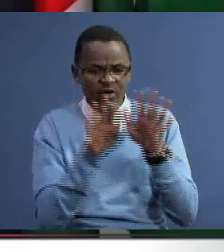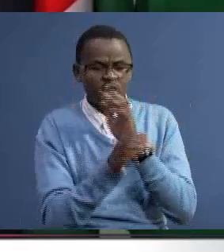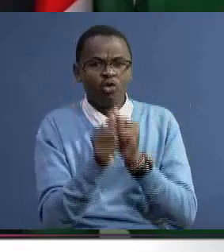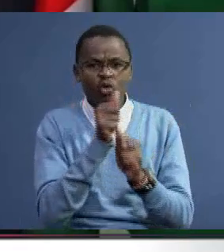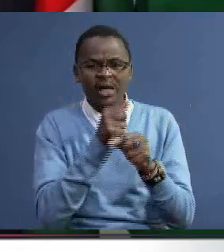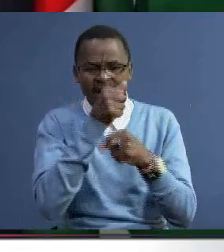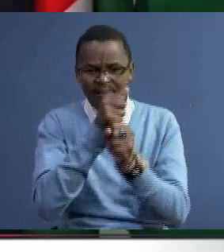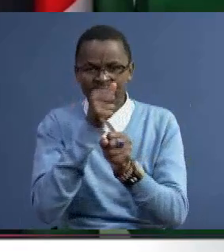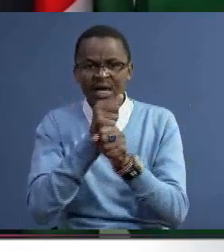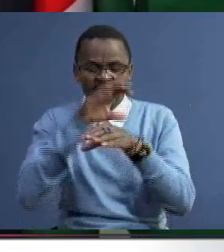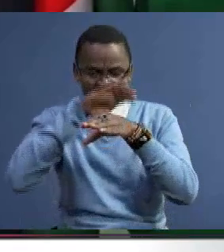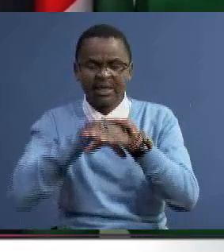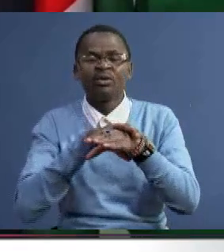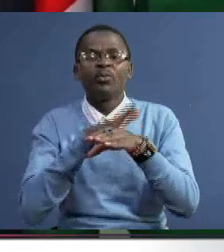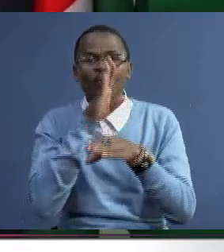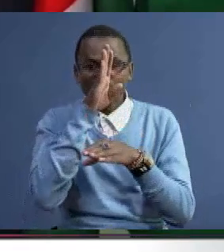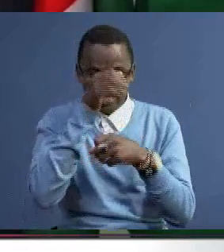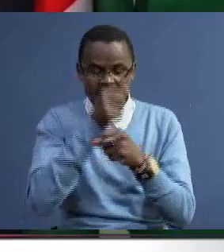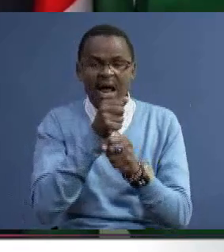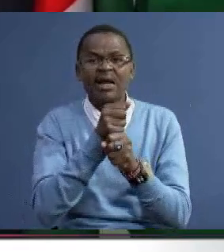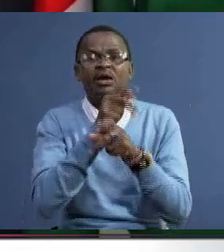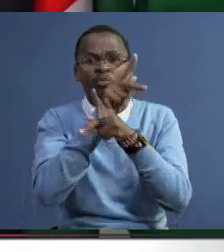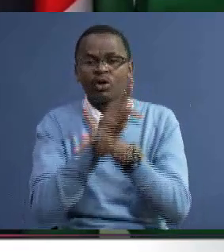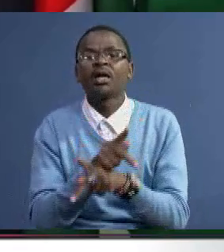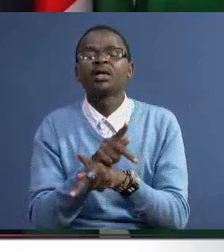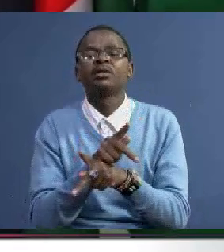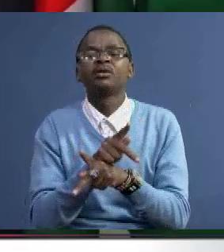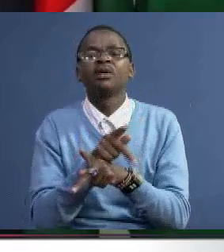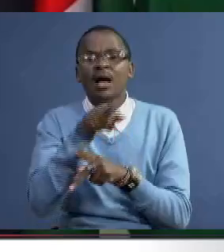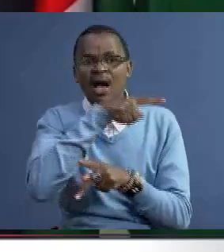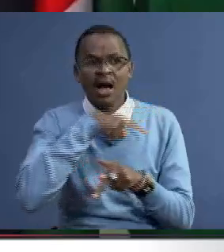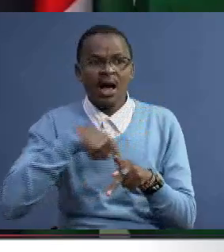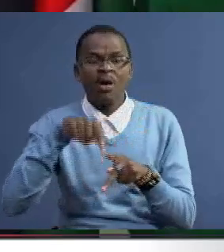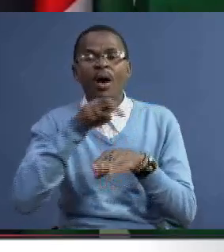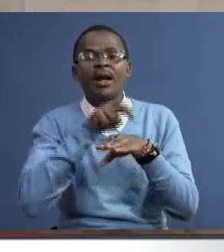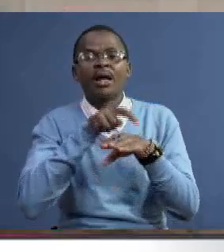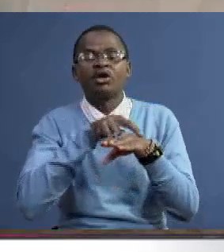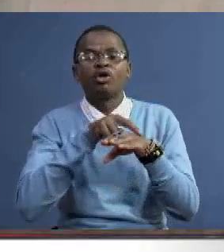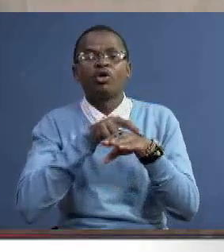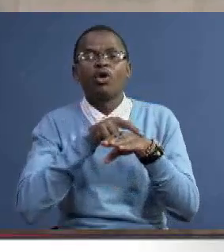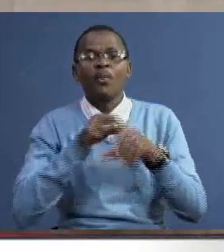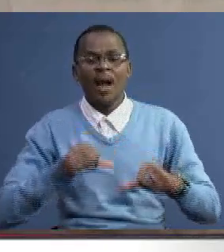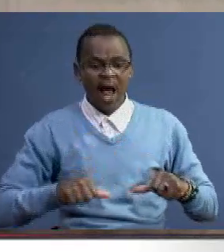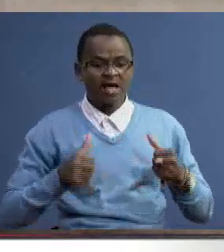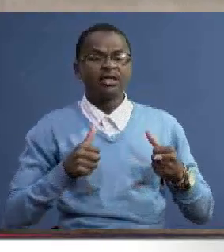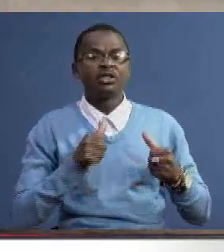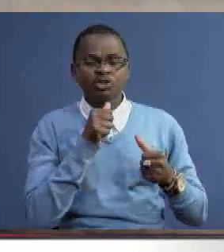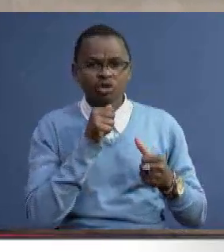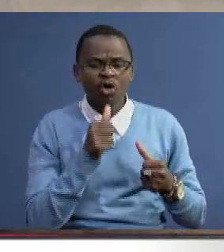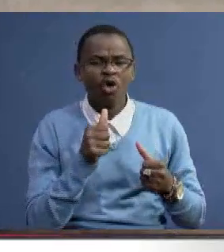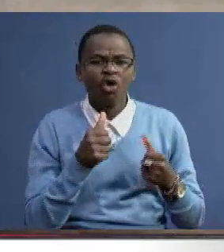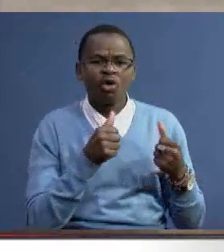which can be done is getting to be done to protect our national heritage. It is not long